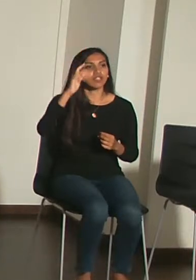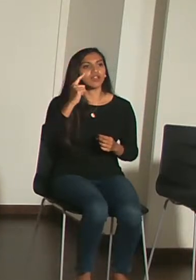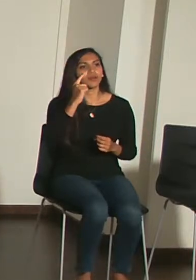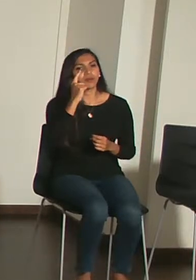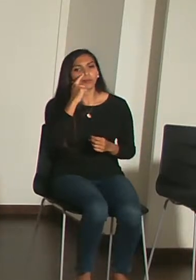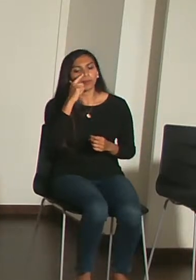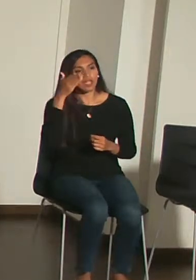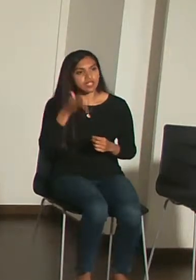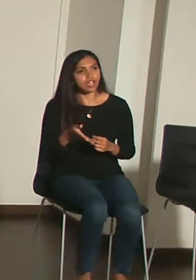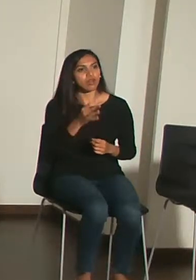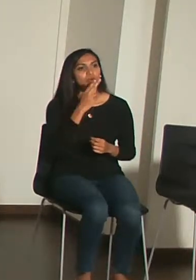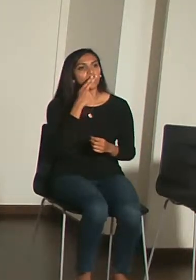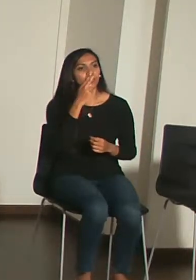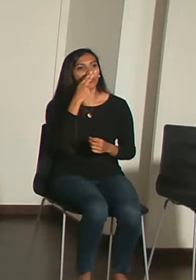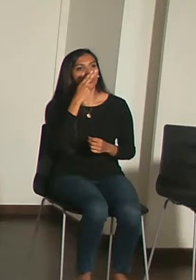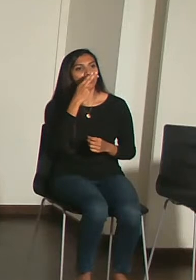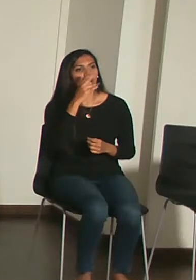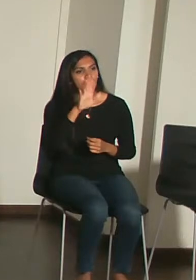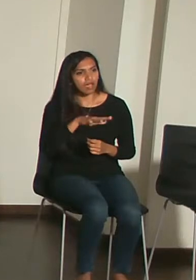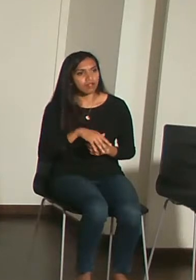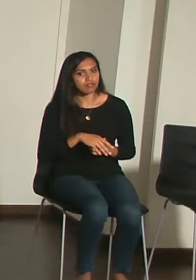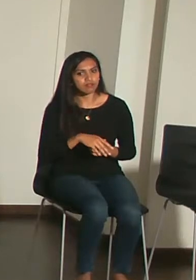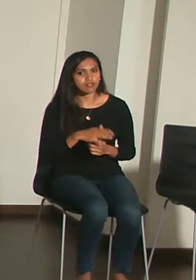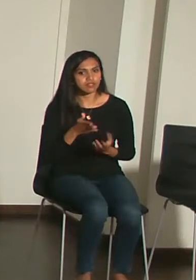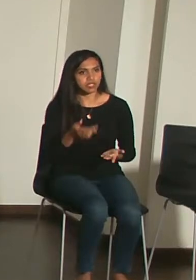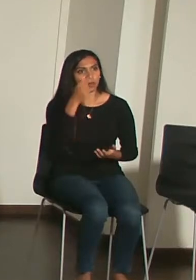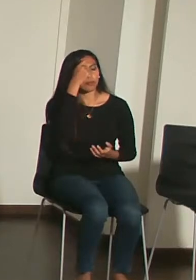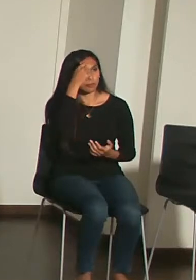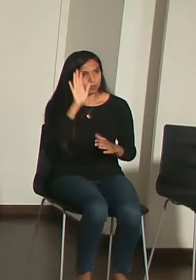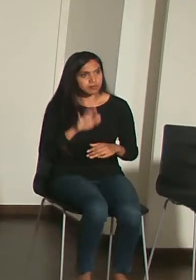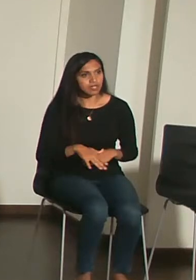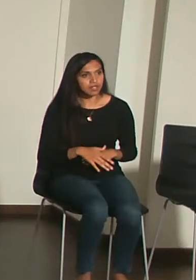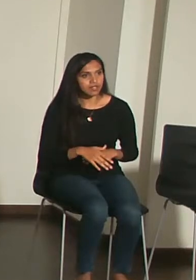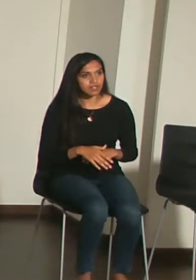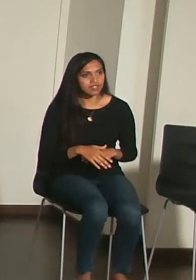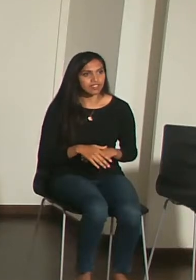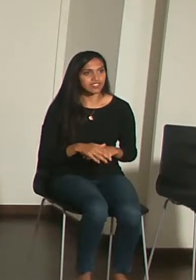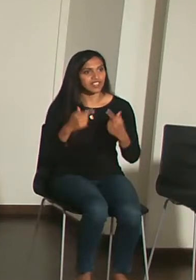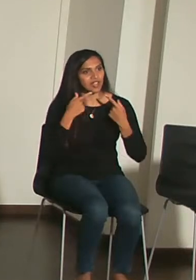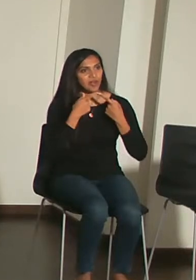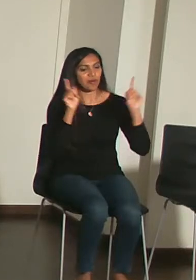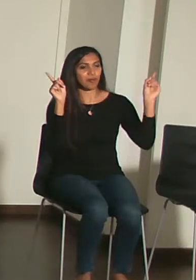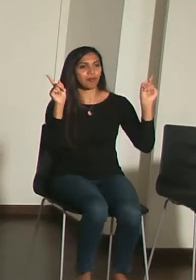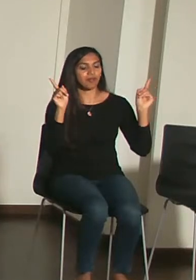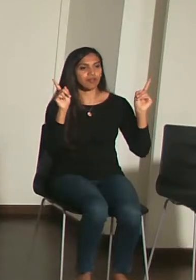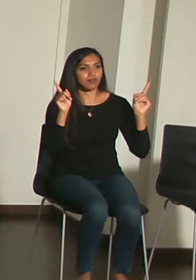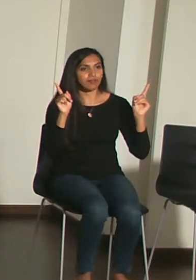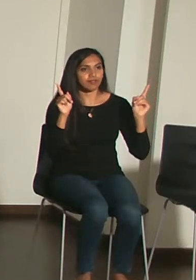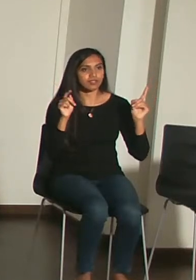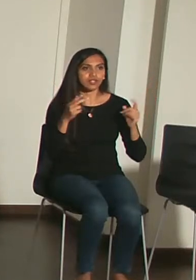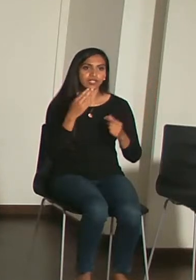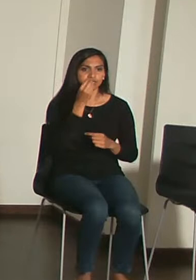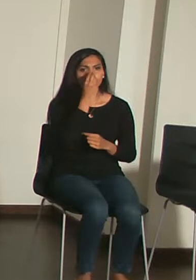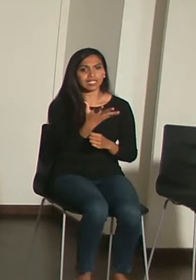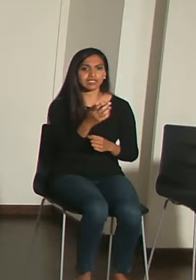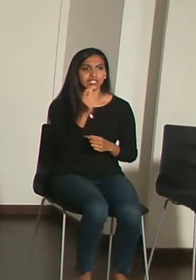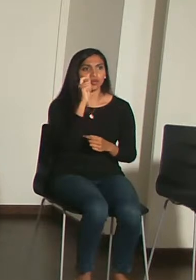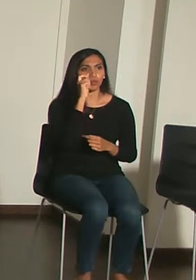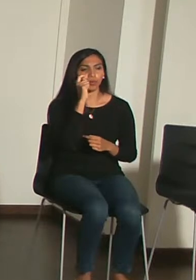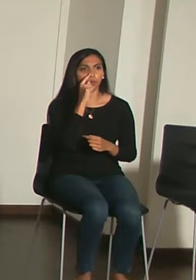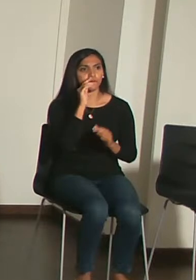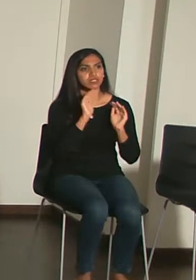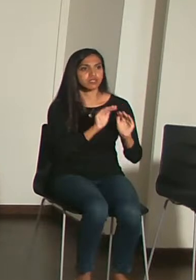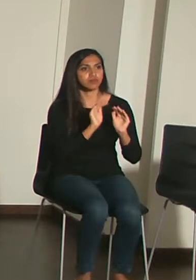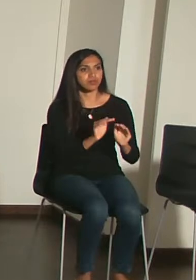so these things shouldn't be problems now. It's easy to be a woman." And I let